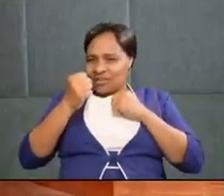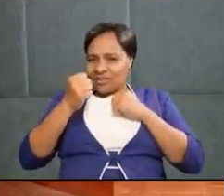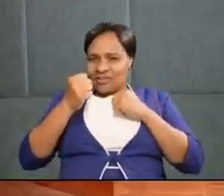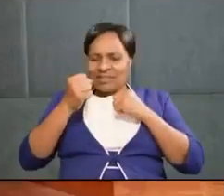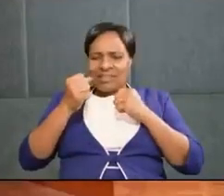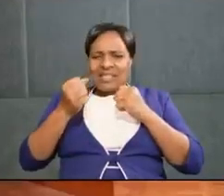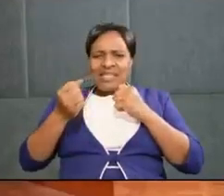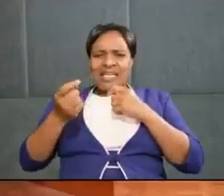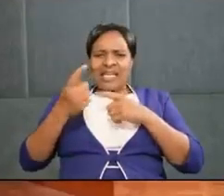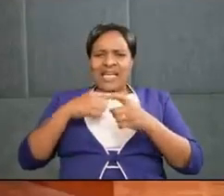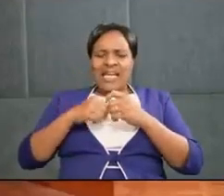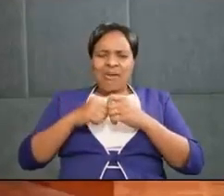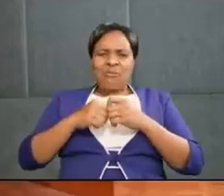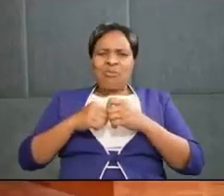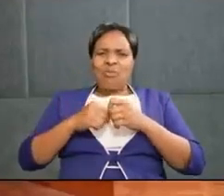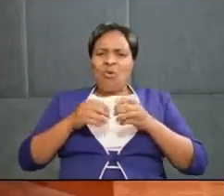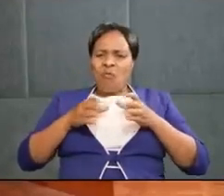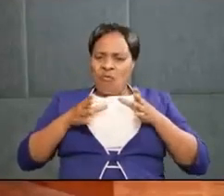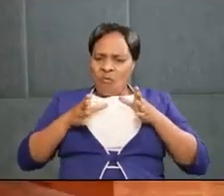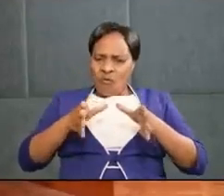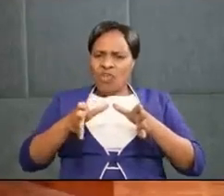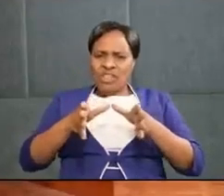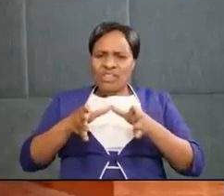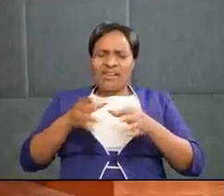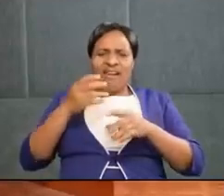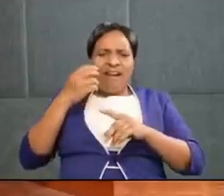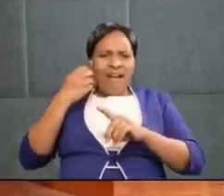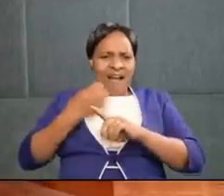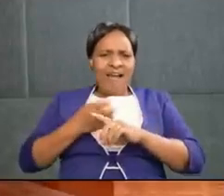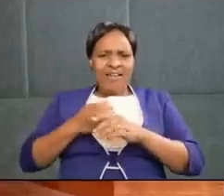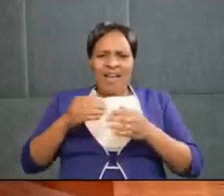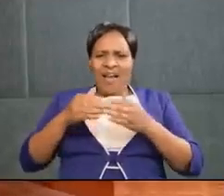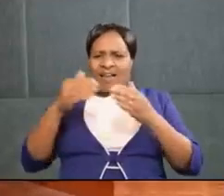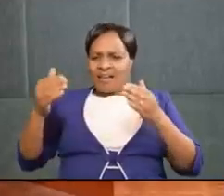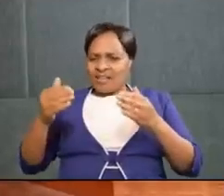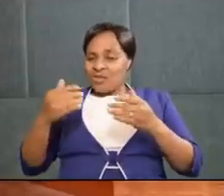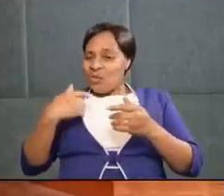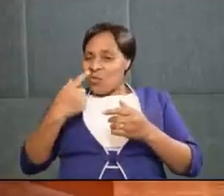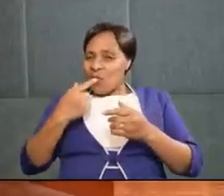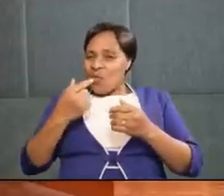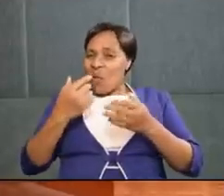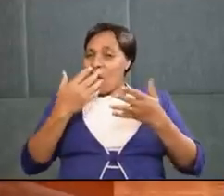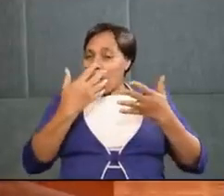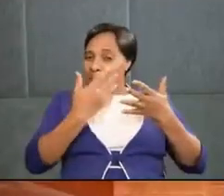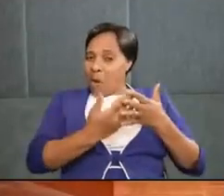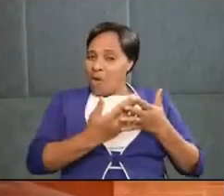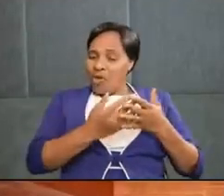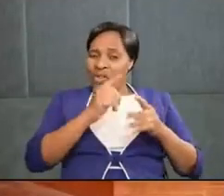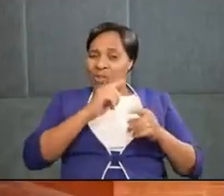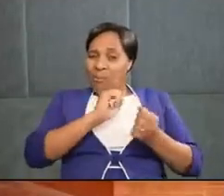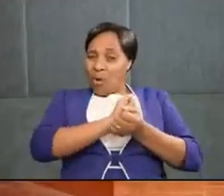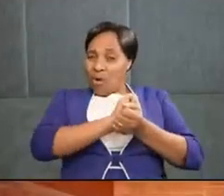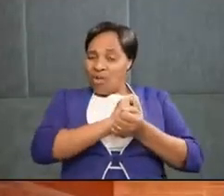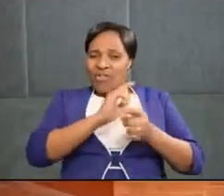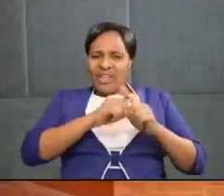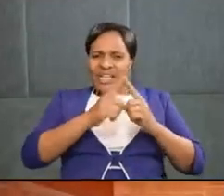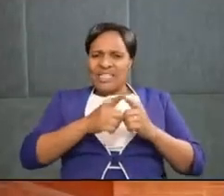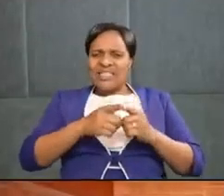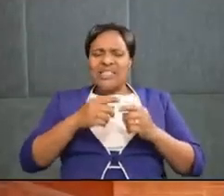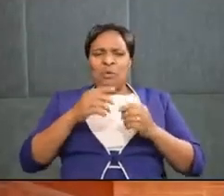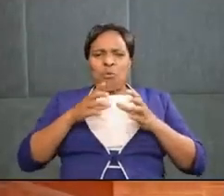kept on pressing so hard against Paul and pushing him further